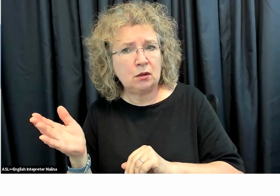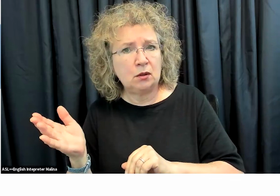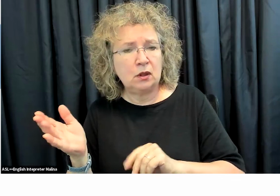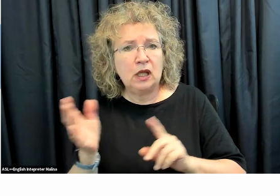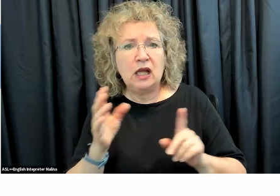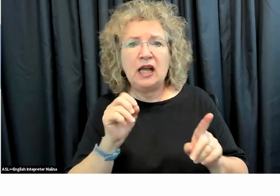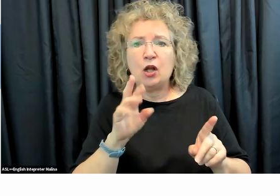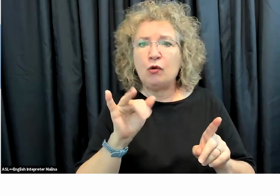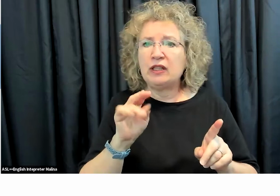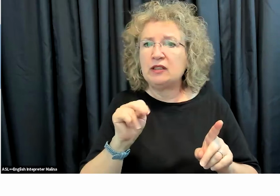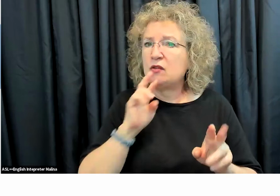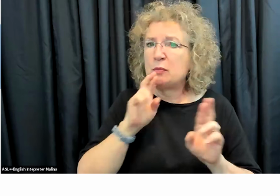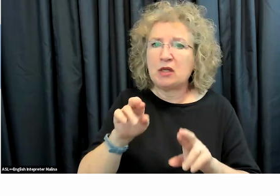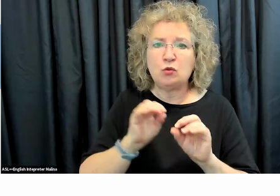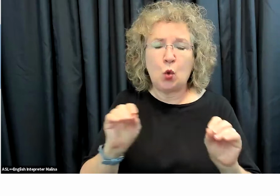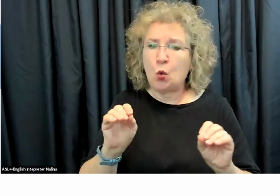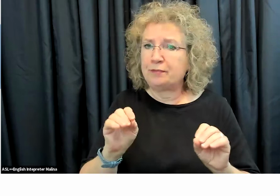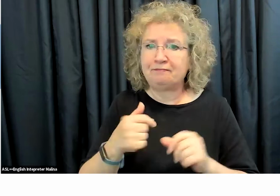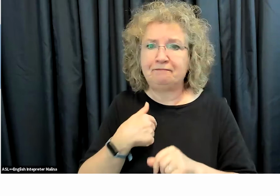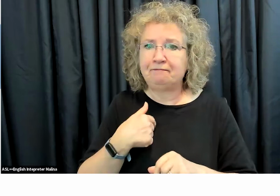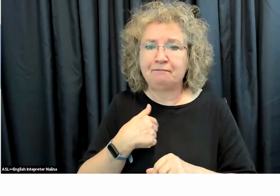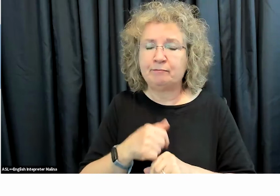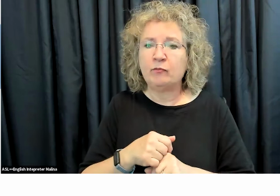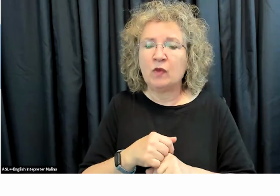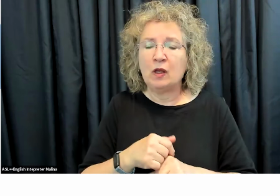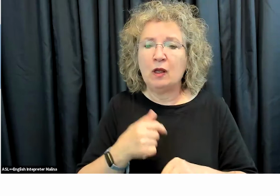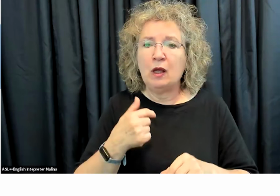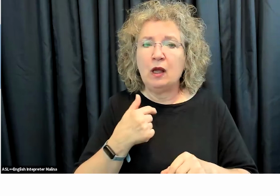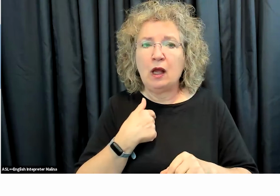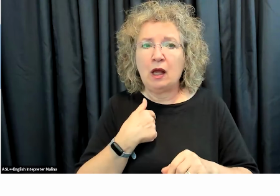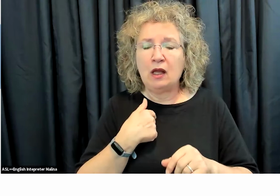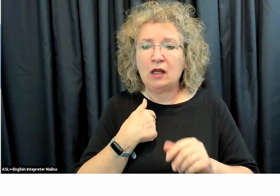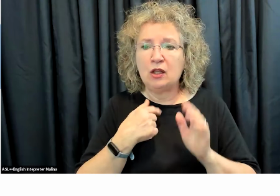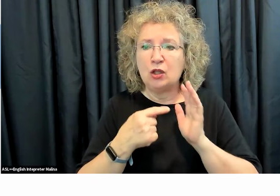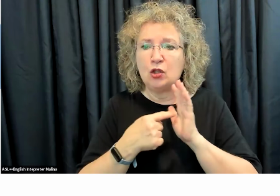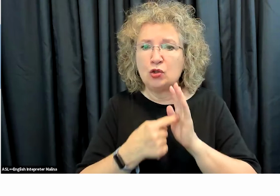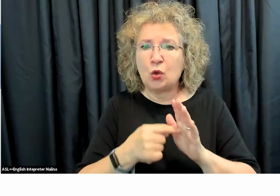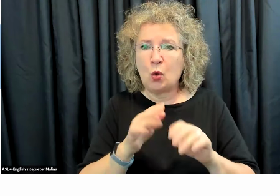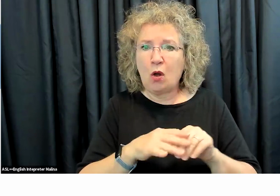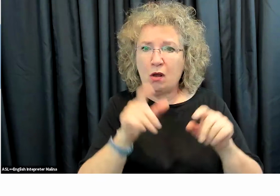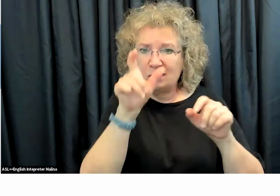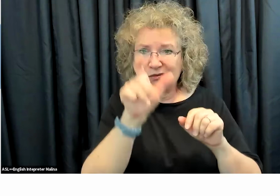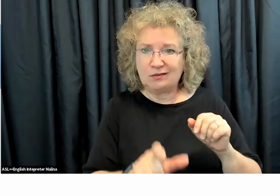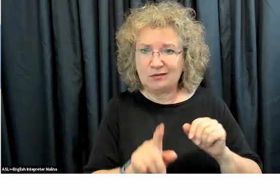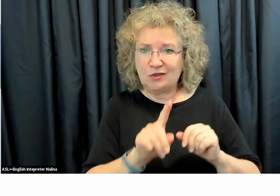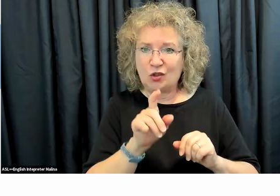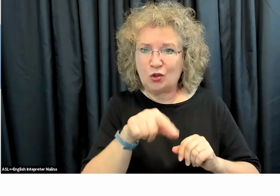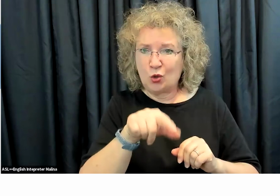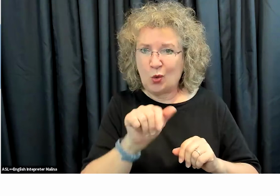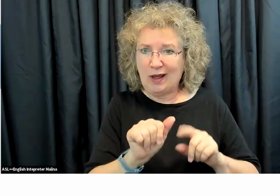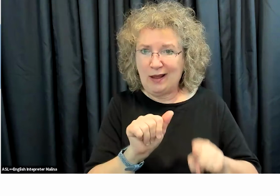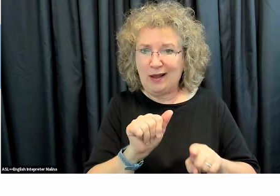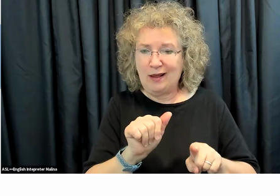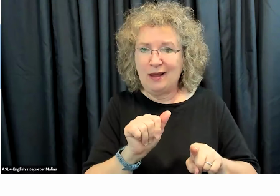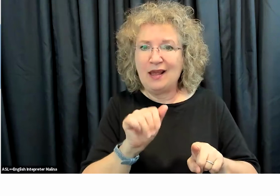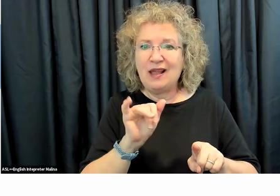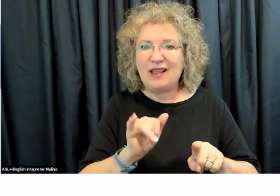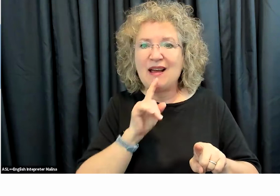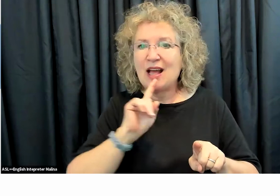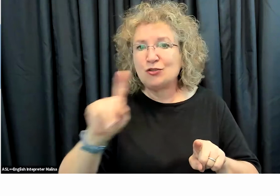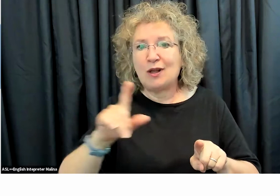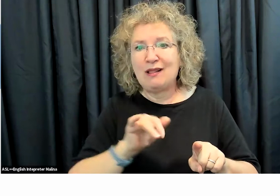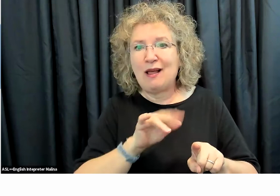I do not have a response to it. I was indicating on the question and answer platform that it was being answered live. Oh,